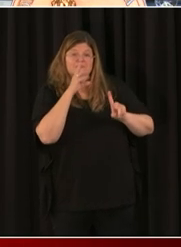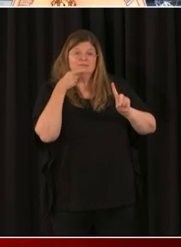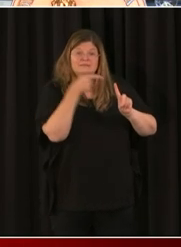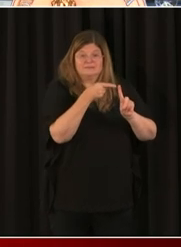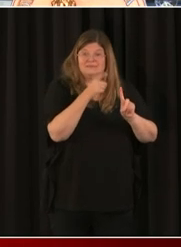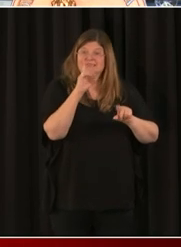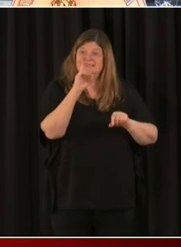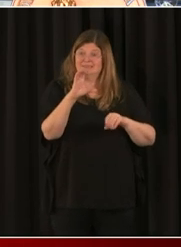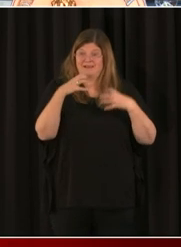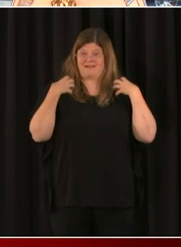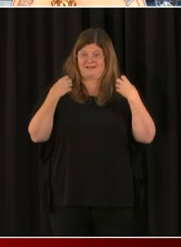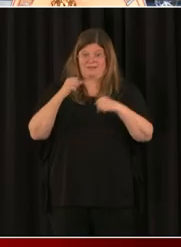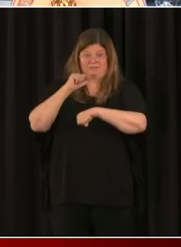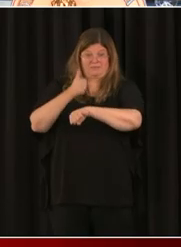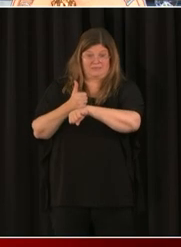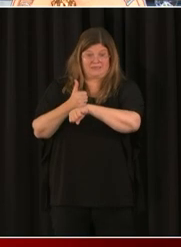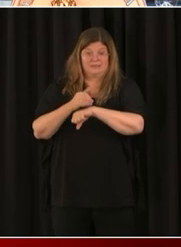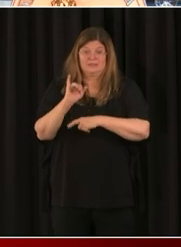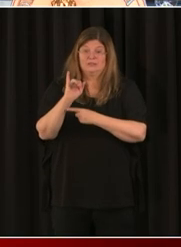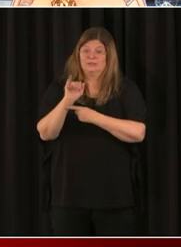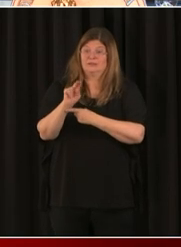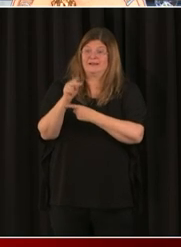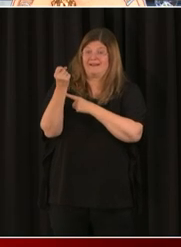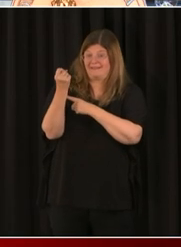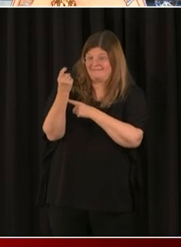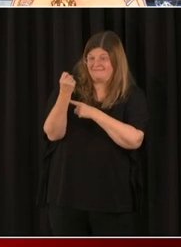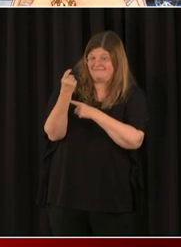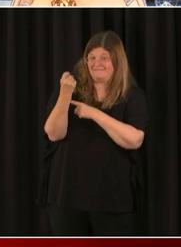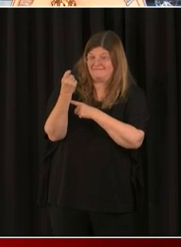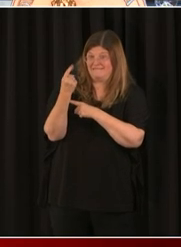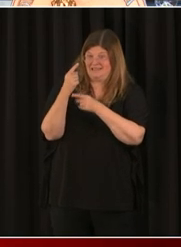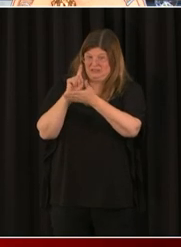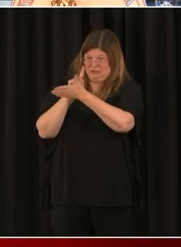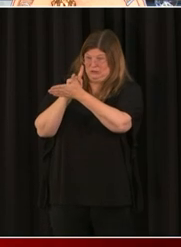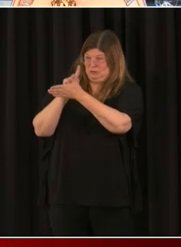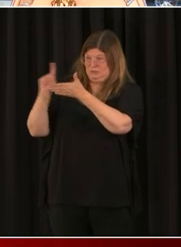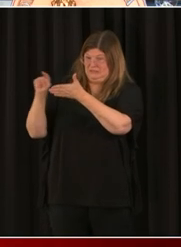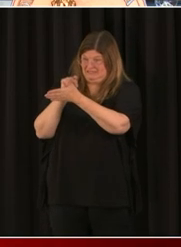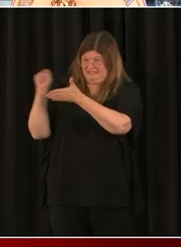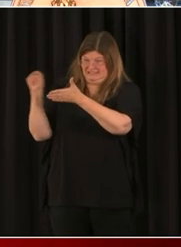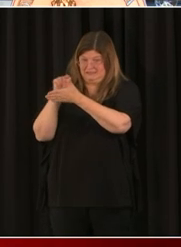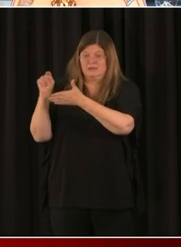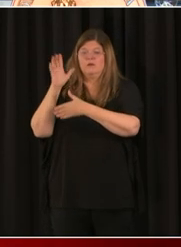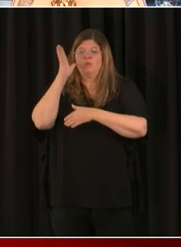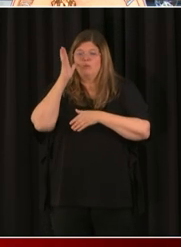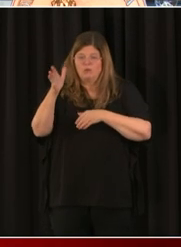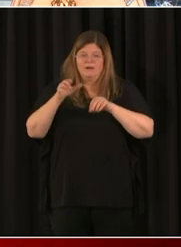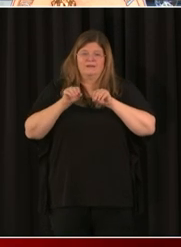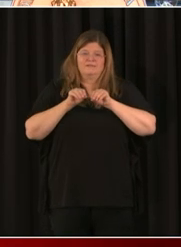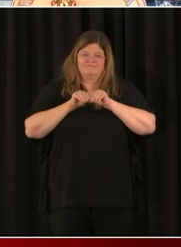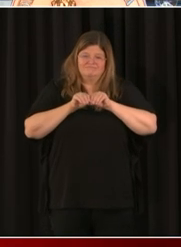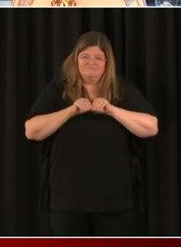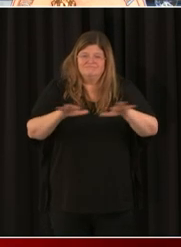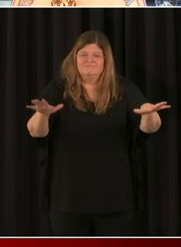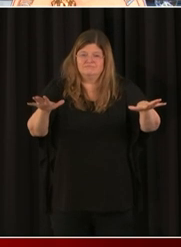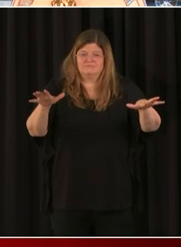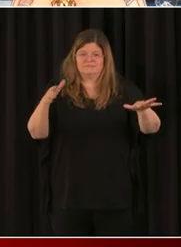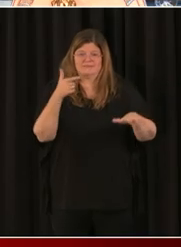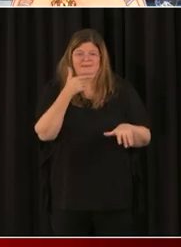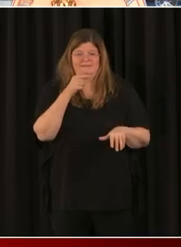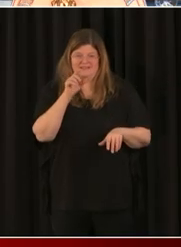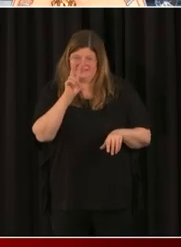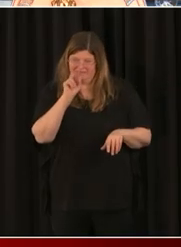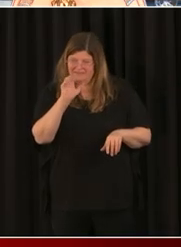The week of January 11th, we hope to open the Vaccinate.dc.gov